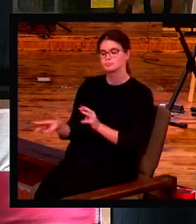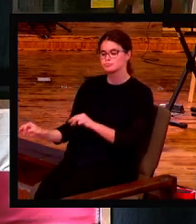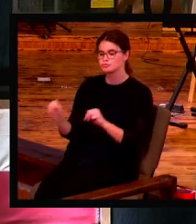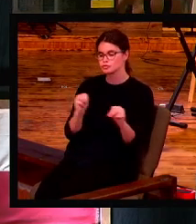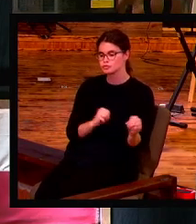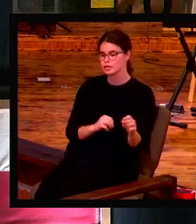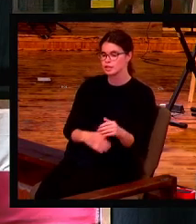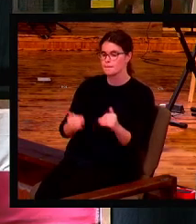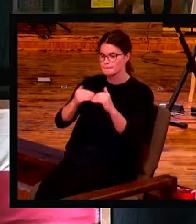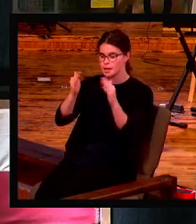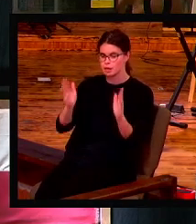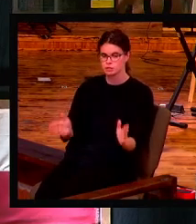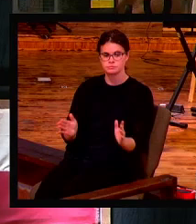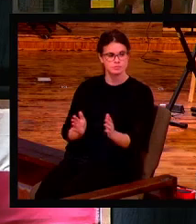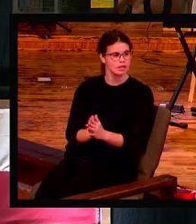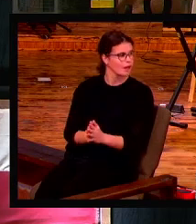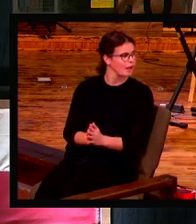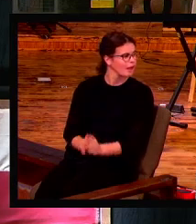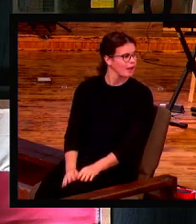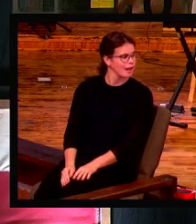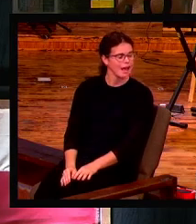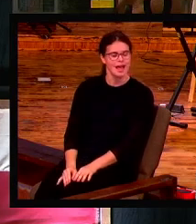Now y'all can't see.